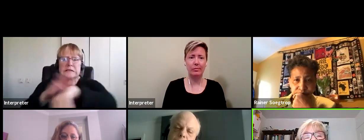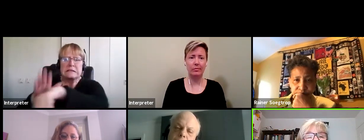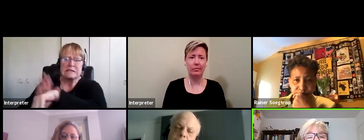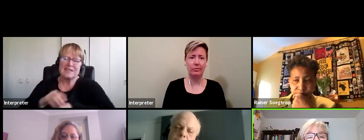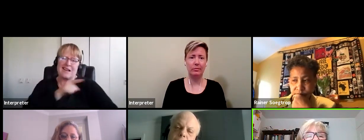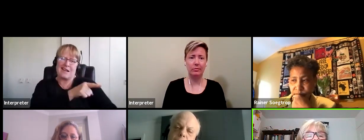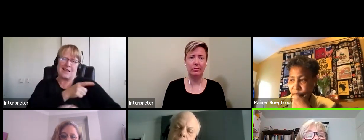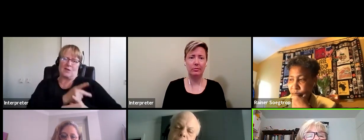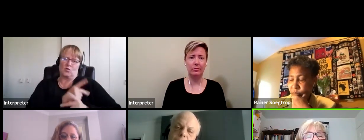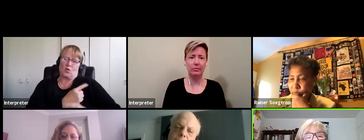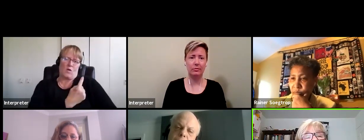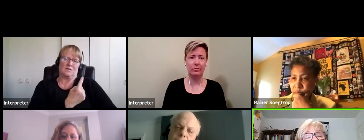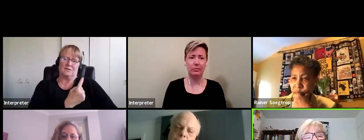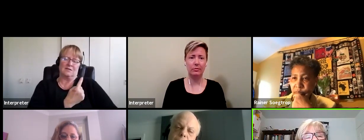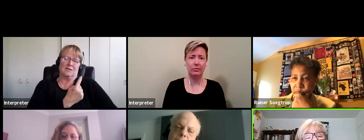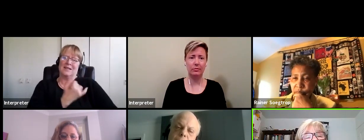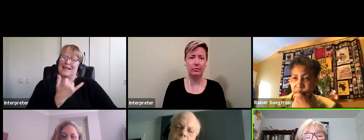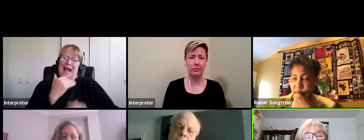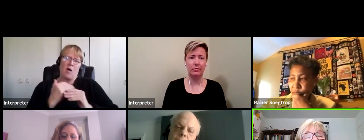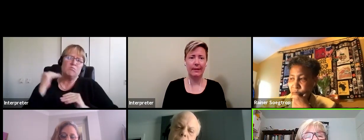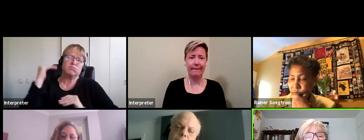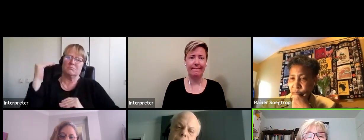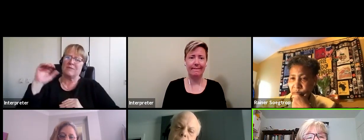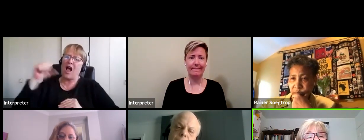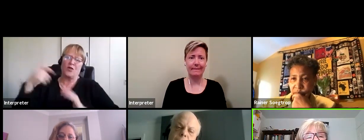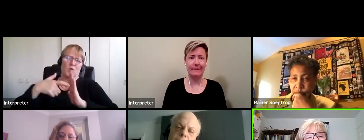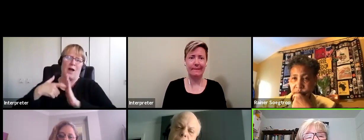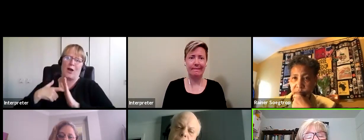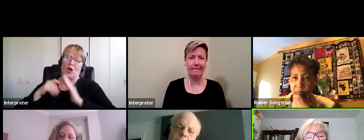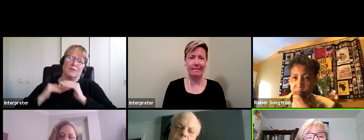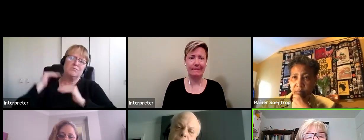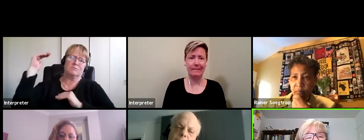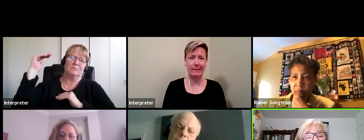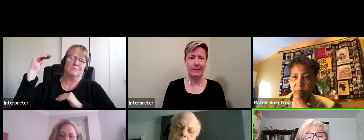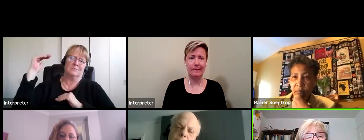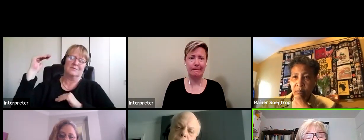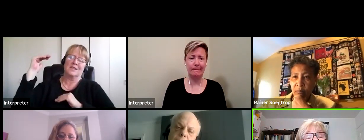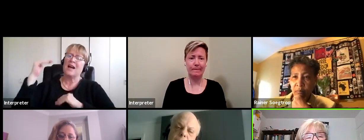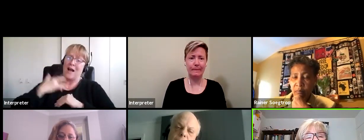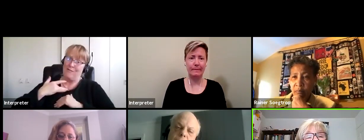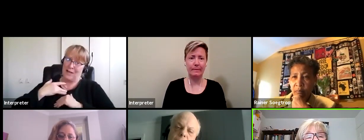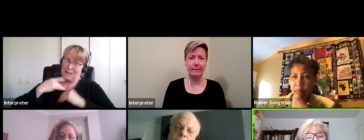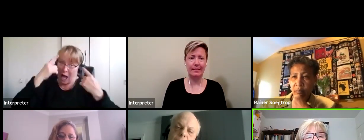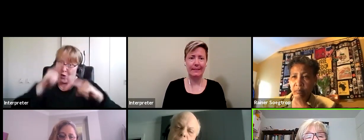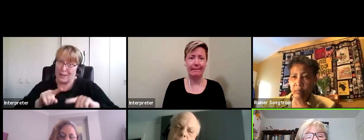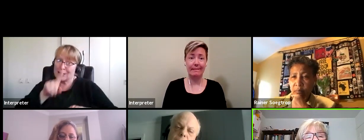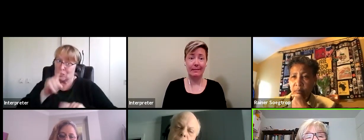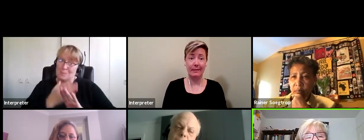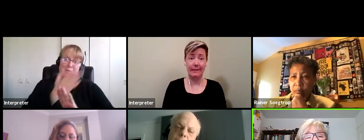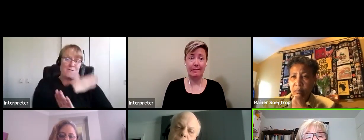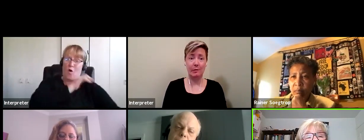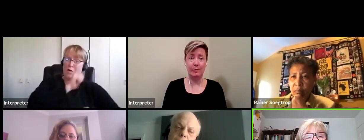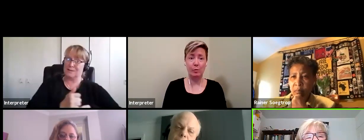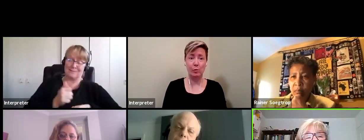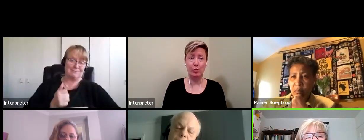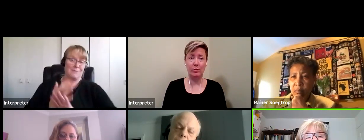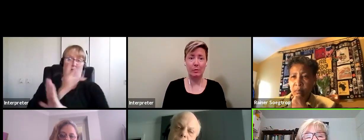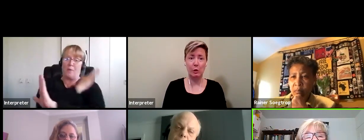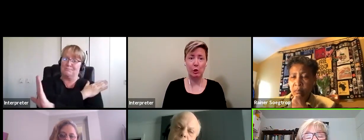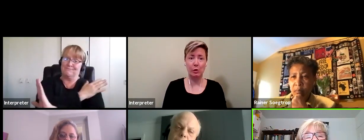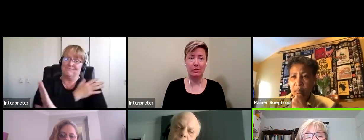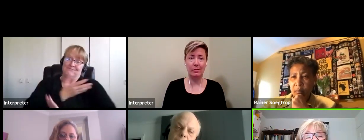We're talking about sort of a different level here now. I agree with you. It should have been done in the past. But